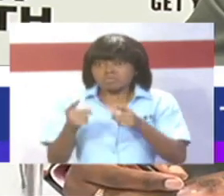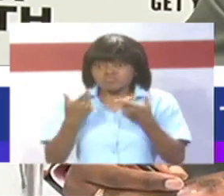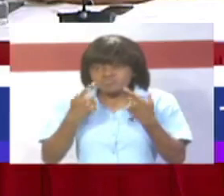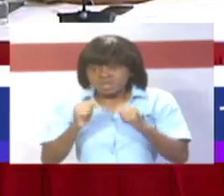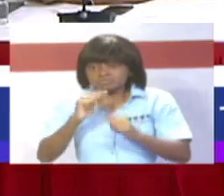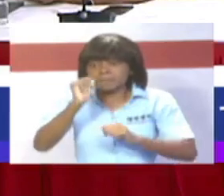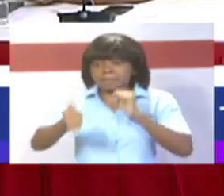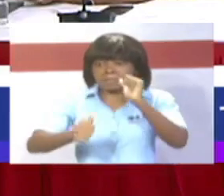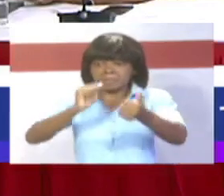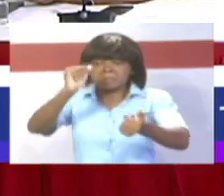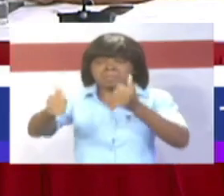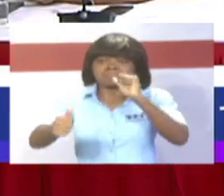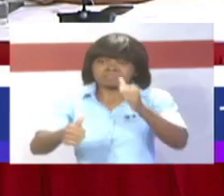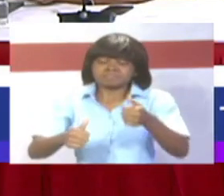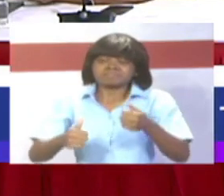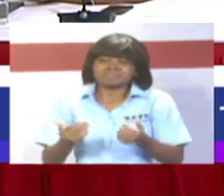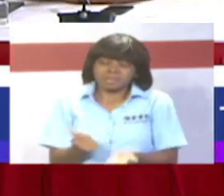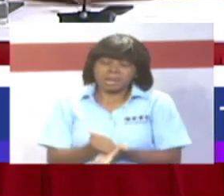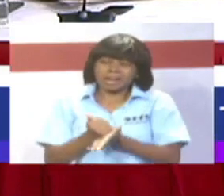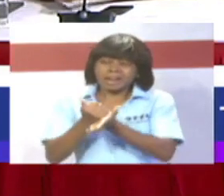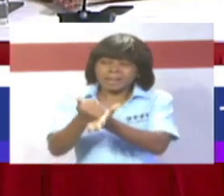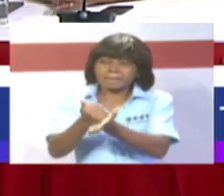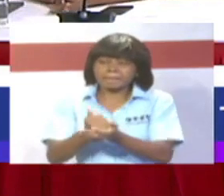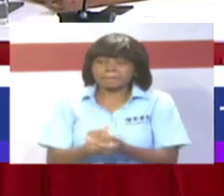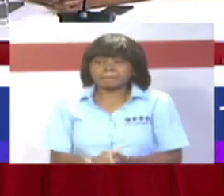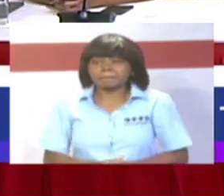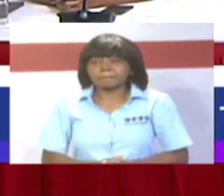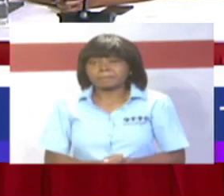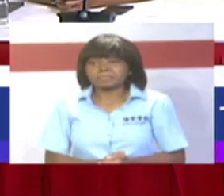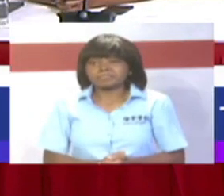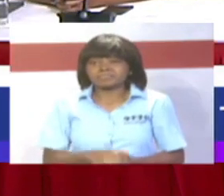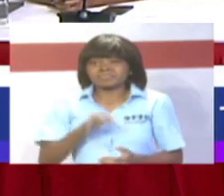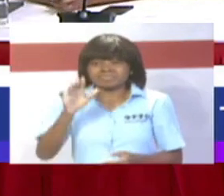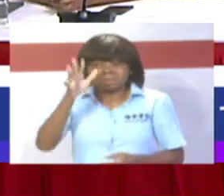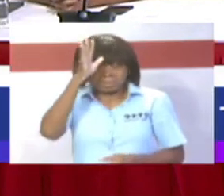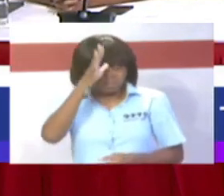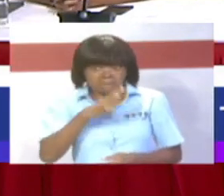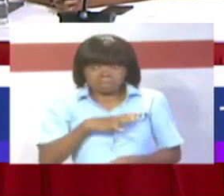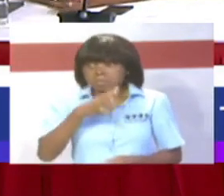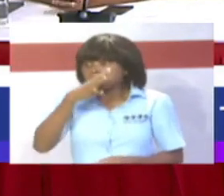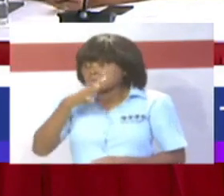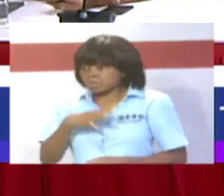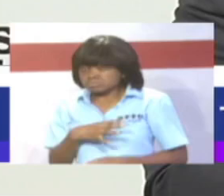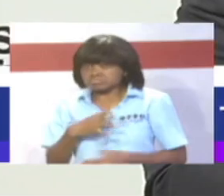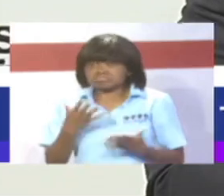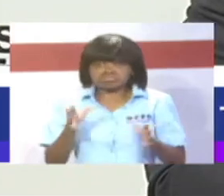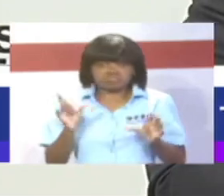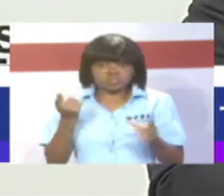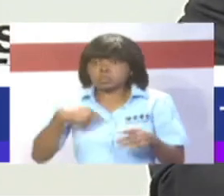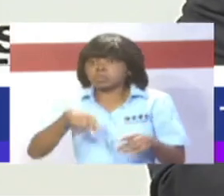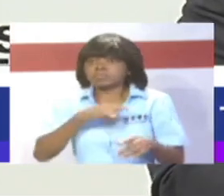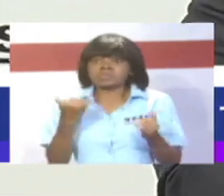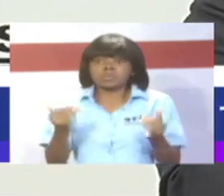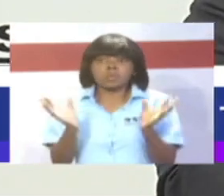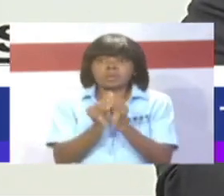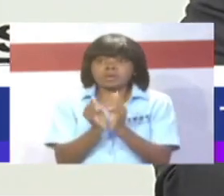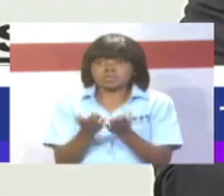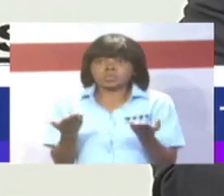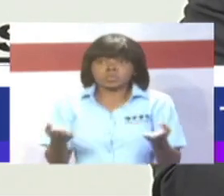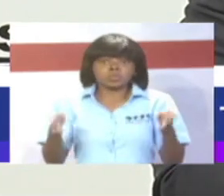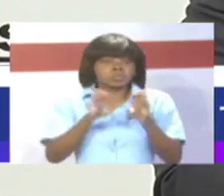Thank you very much, Dr. Hines. Ladies and gentlemen, we have come to the end of today's media conference. Thanks to our presenters,